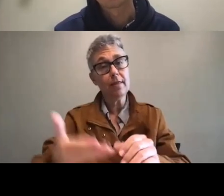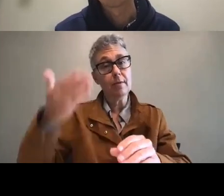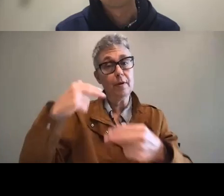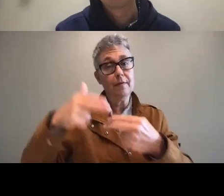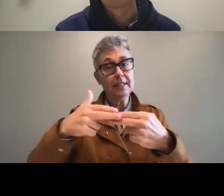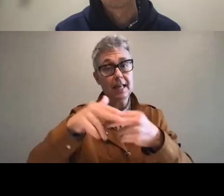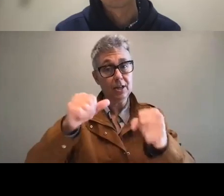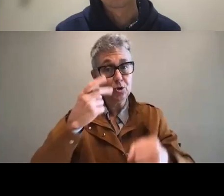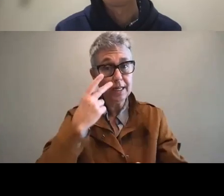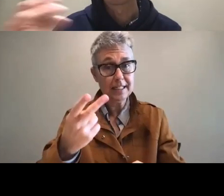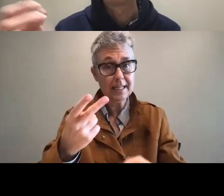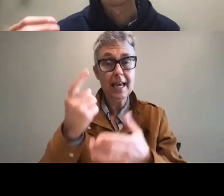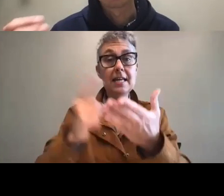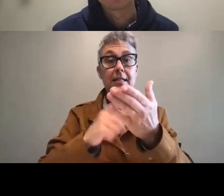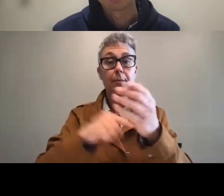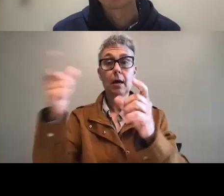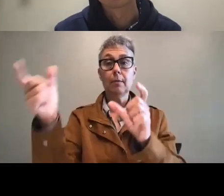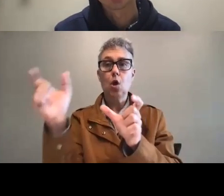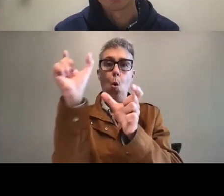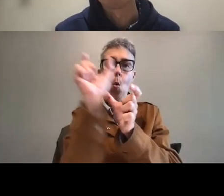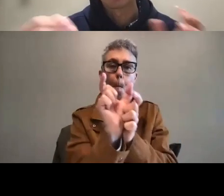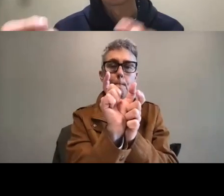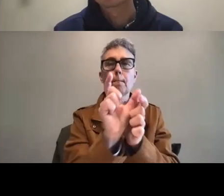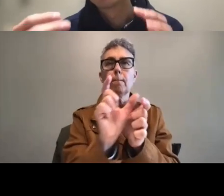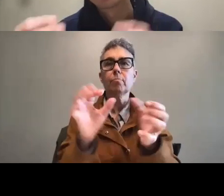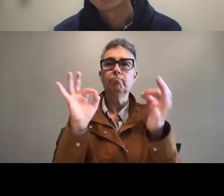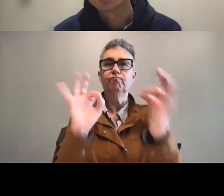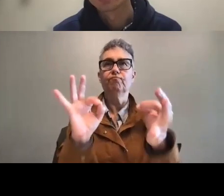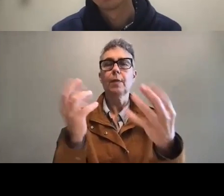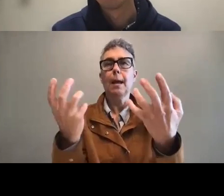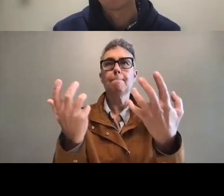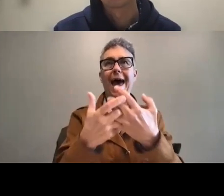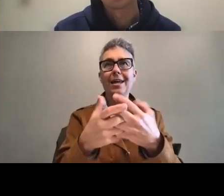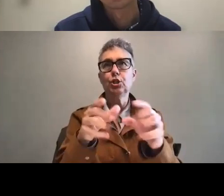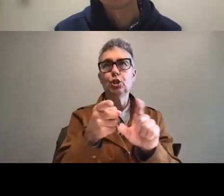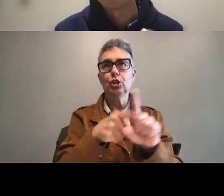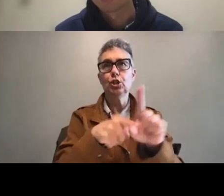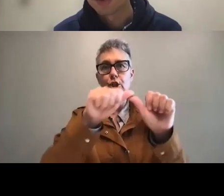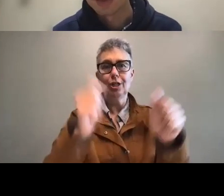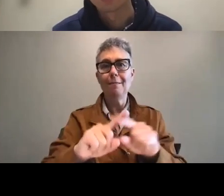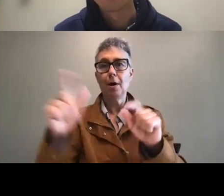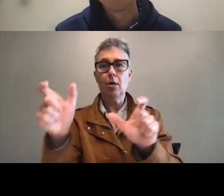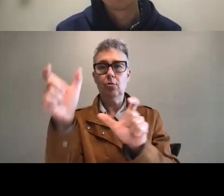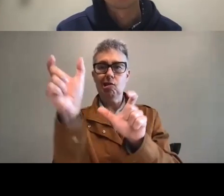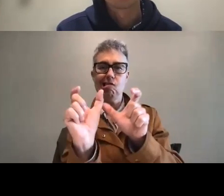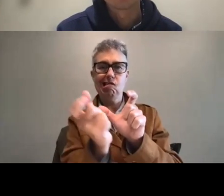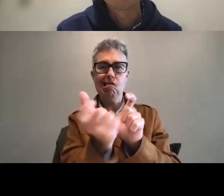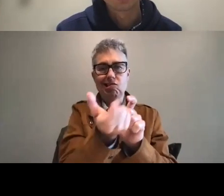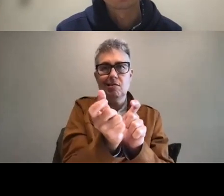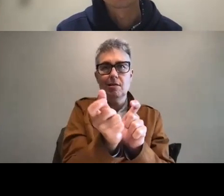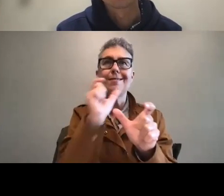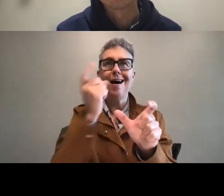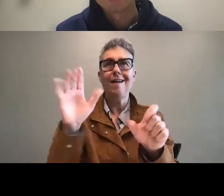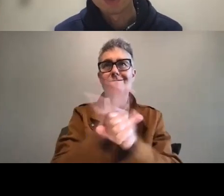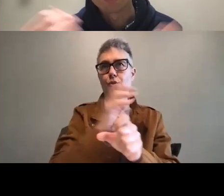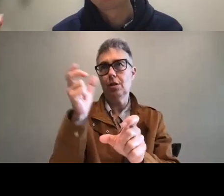that some antibodies are good because the shape matches the antigen, while the other don't, right? So in some